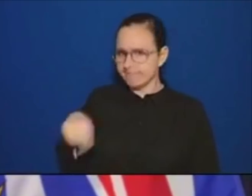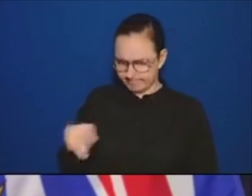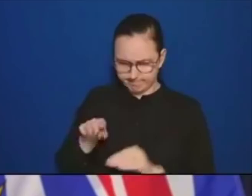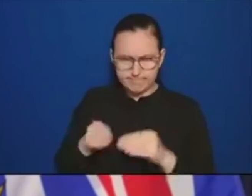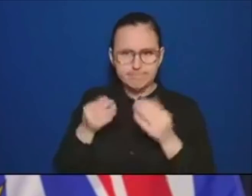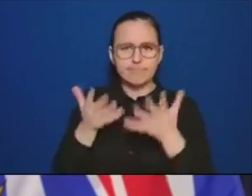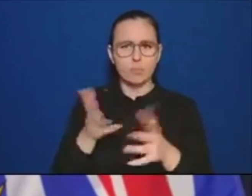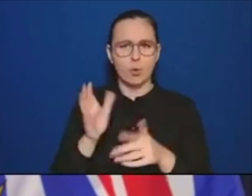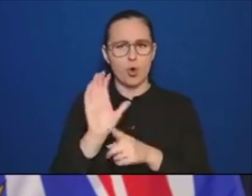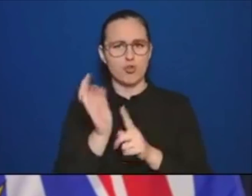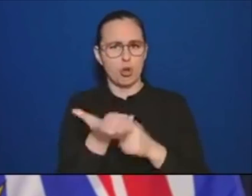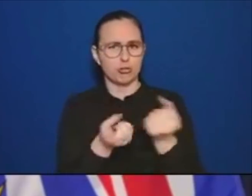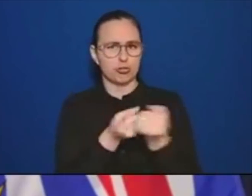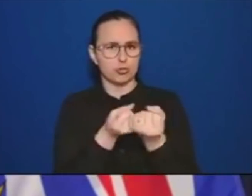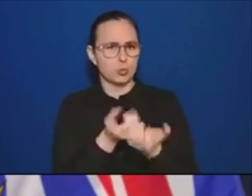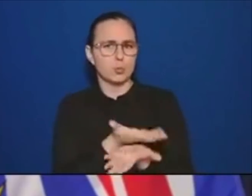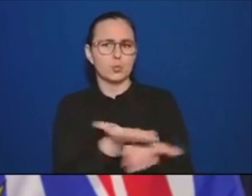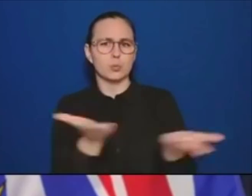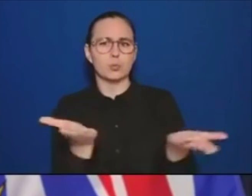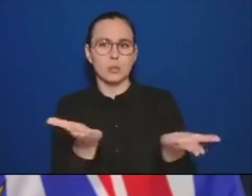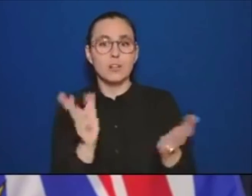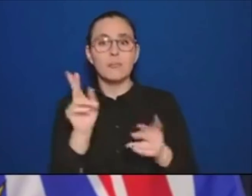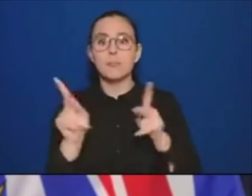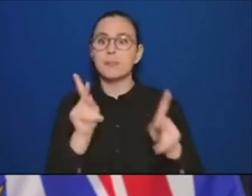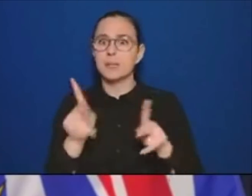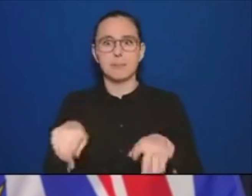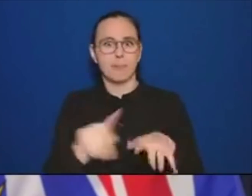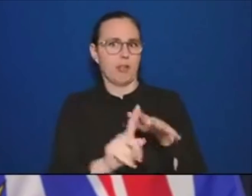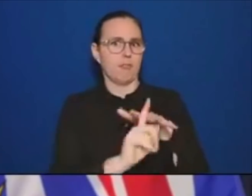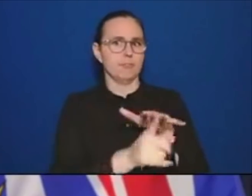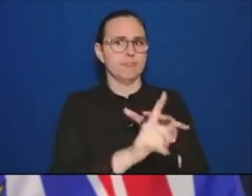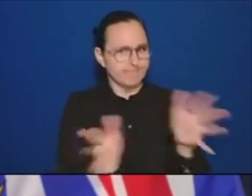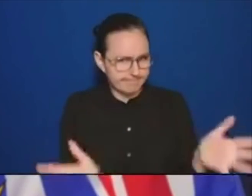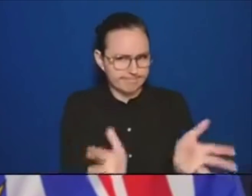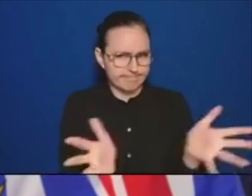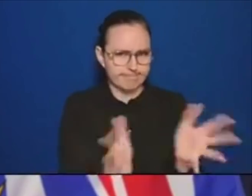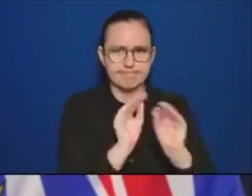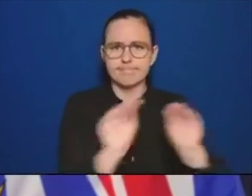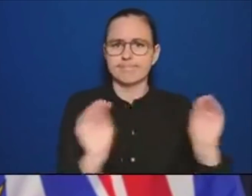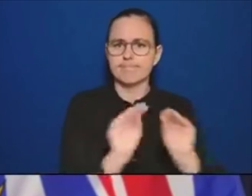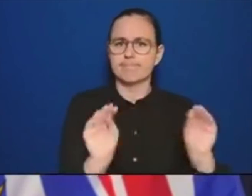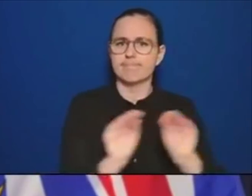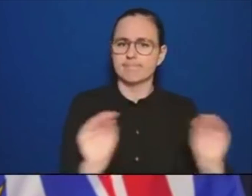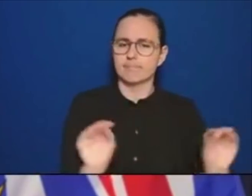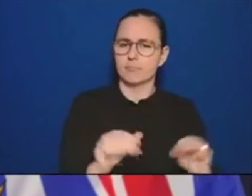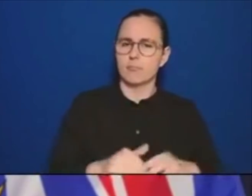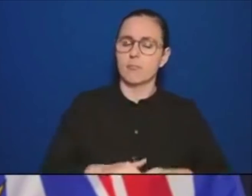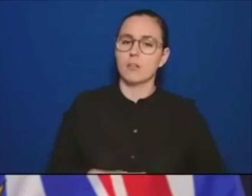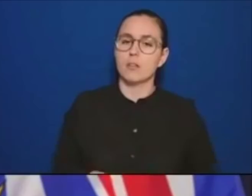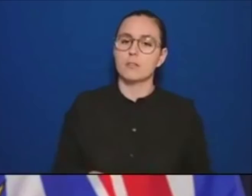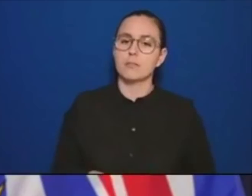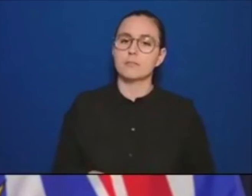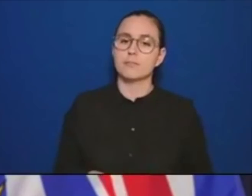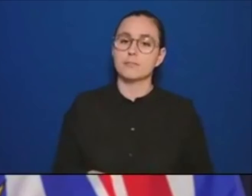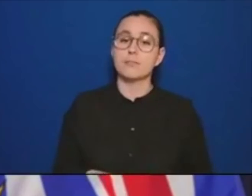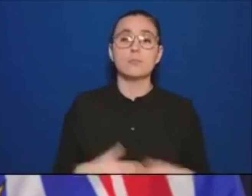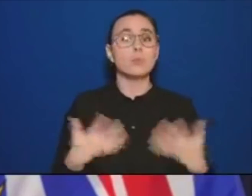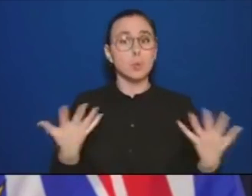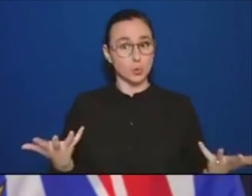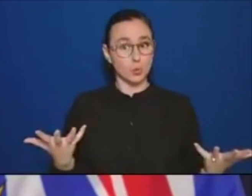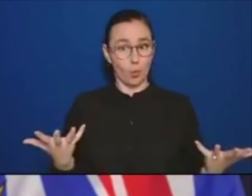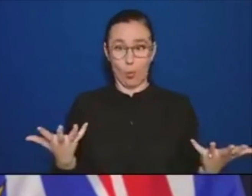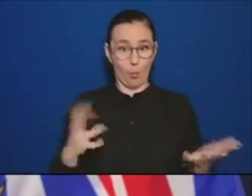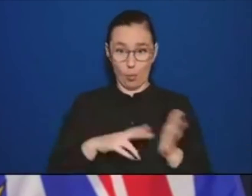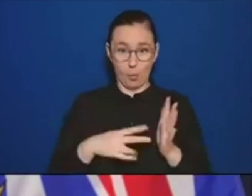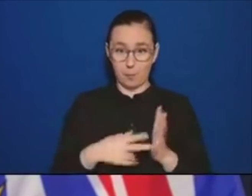This includes offering space for culturally significant practices such as smudging that will be provided by 2 local